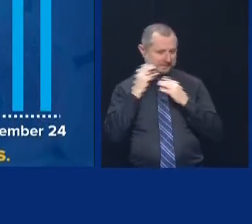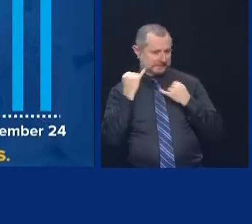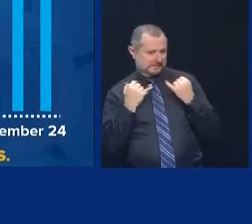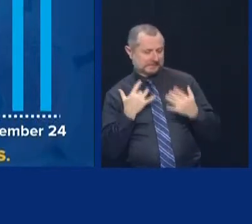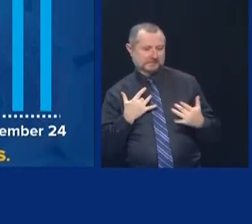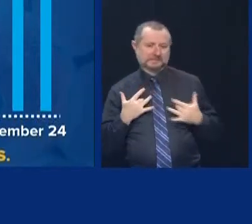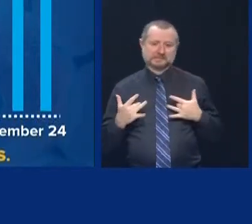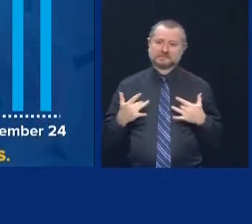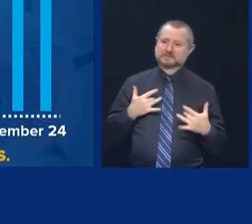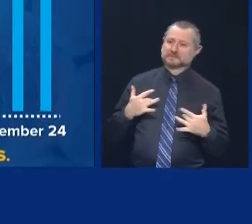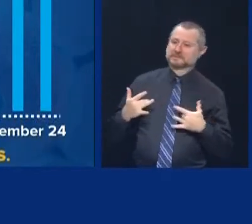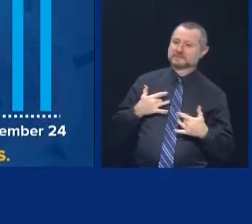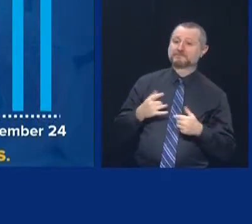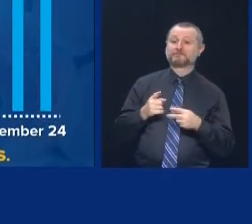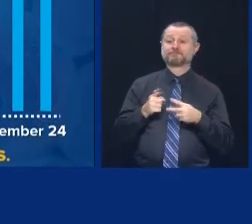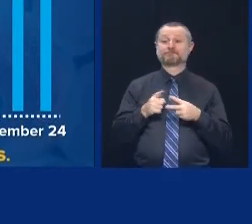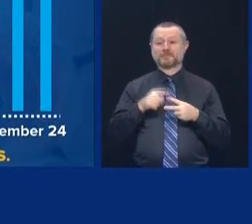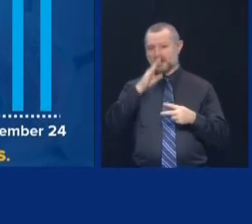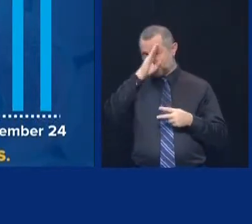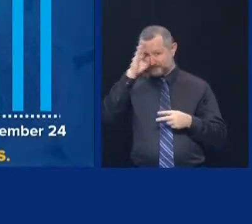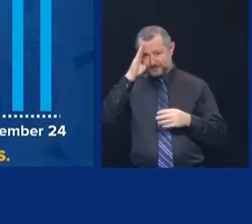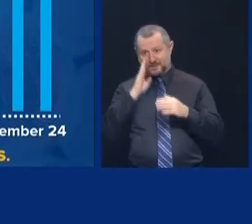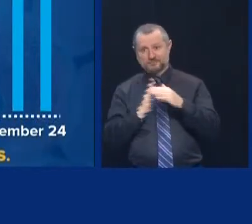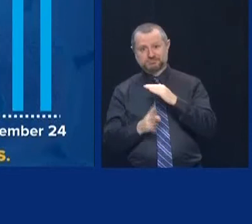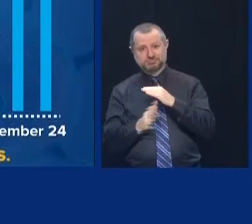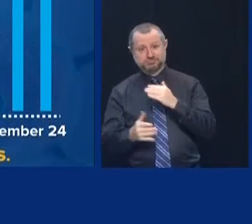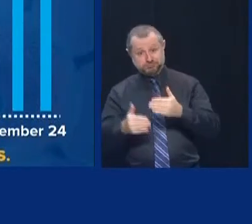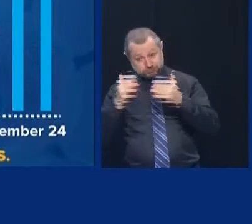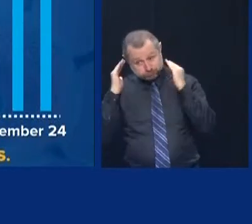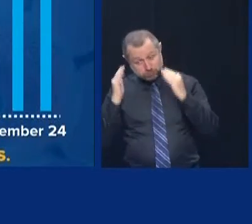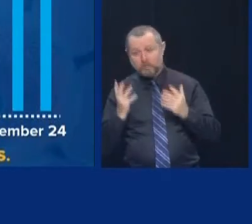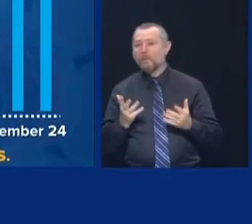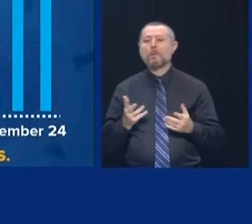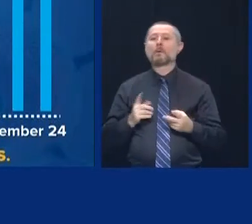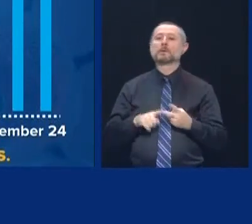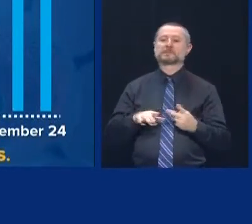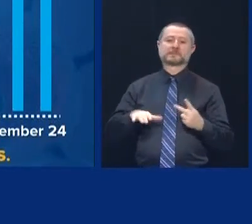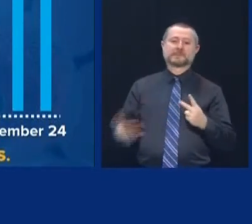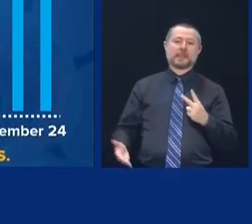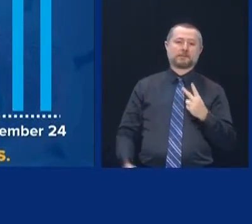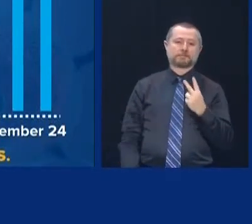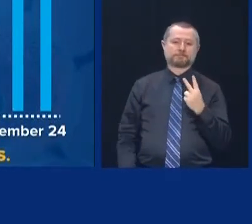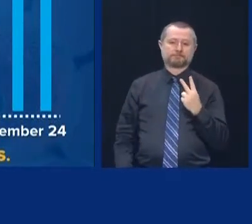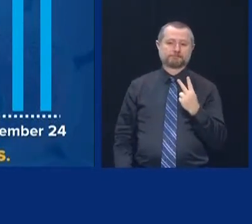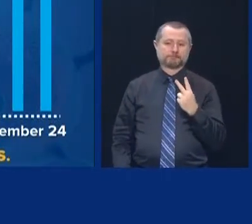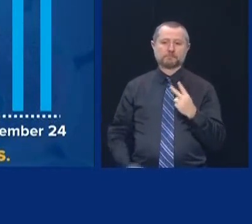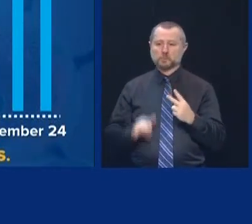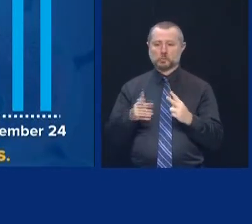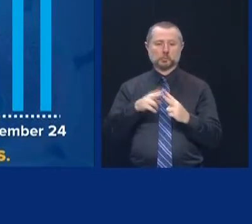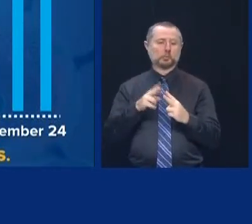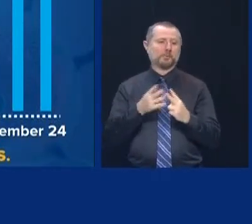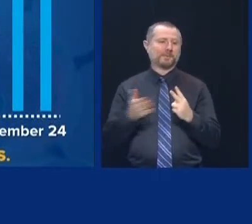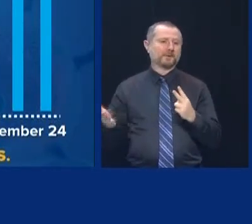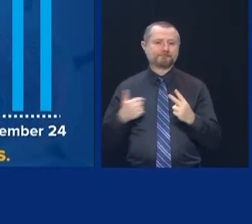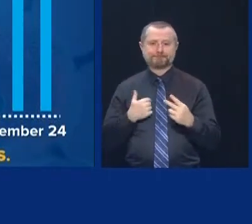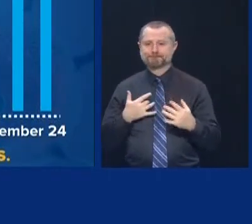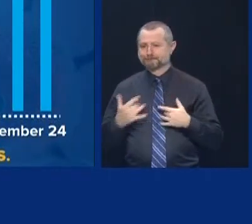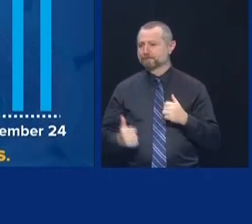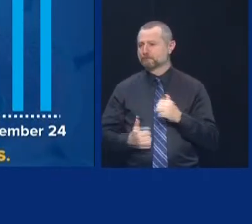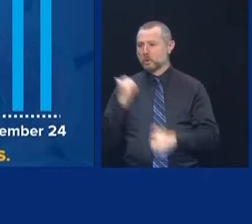the hospital system and people die. Those are you want to get to the bottom line fears. Those are the